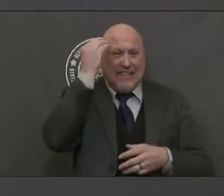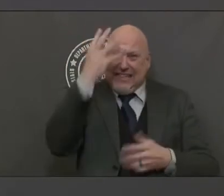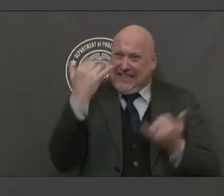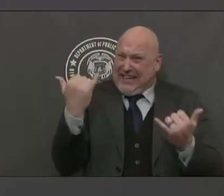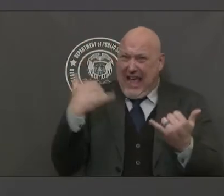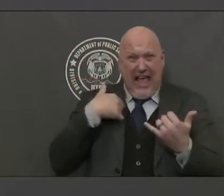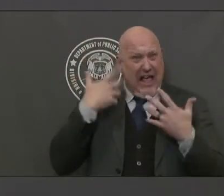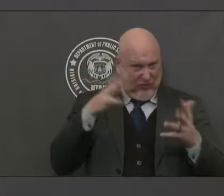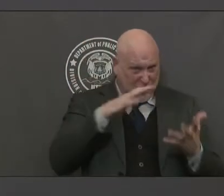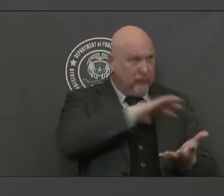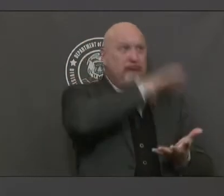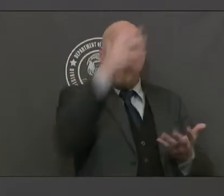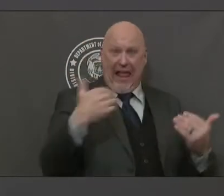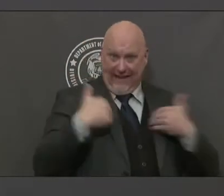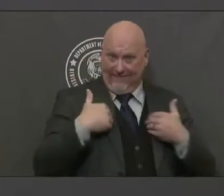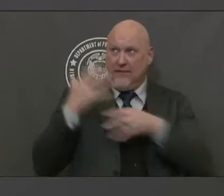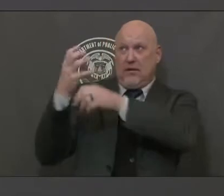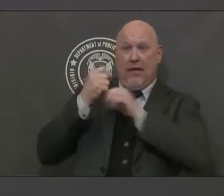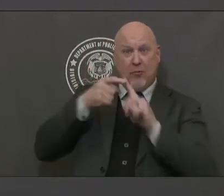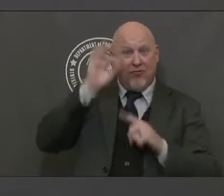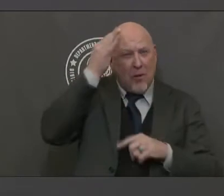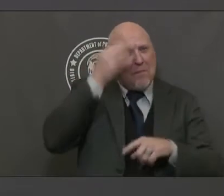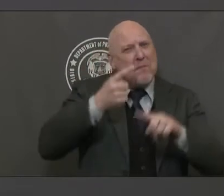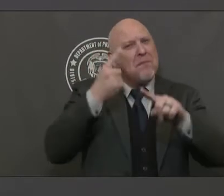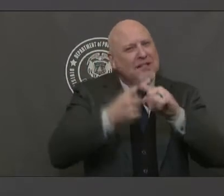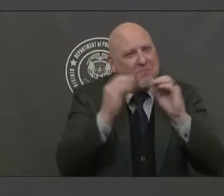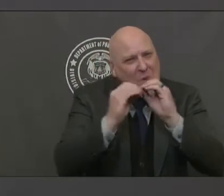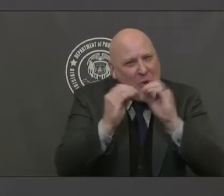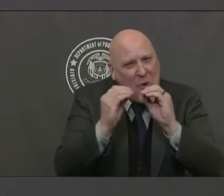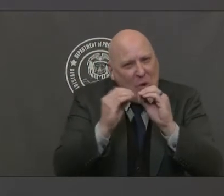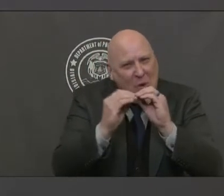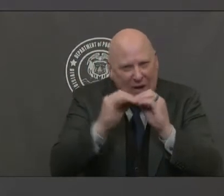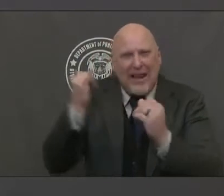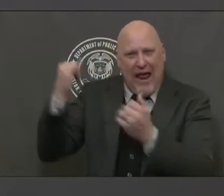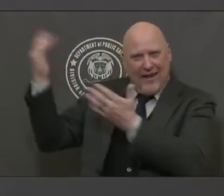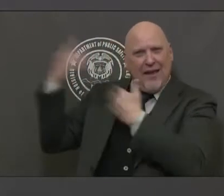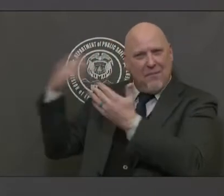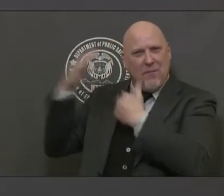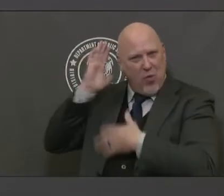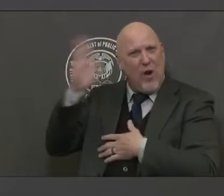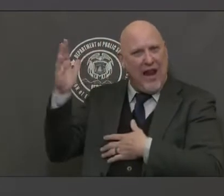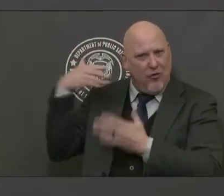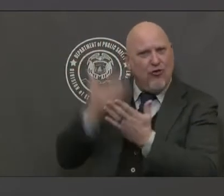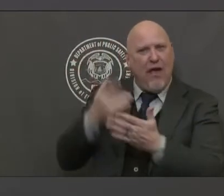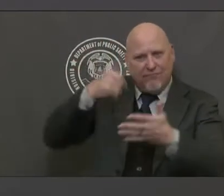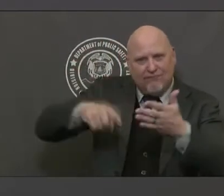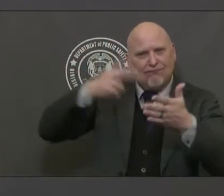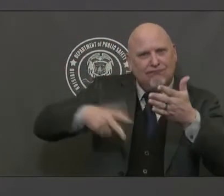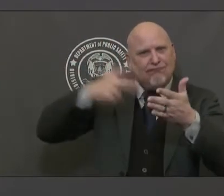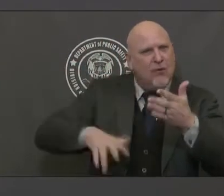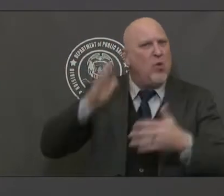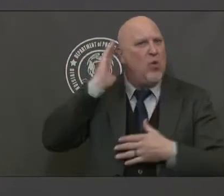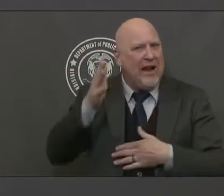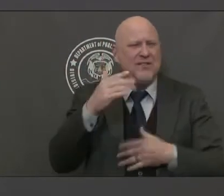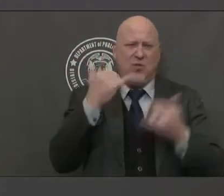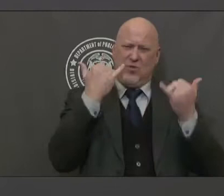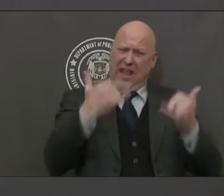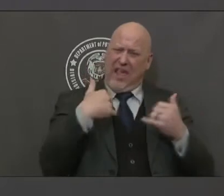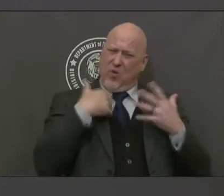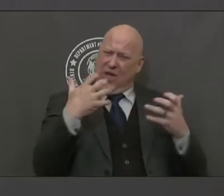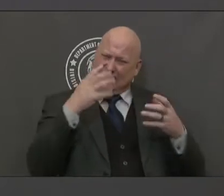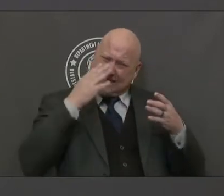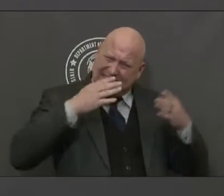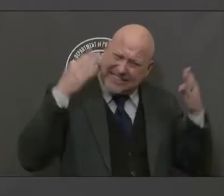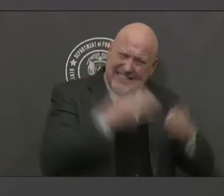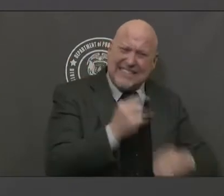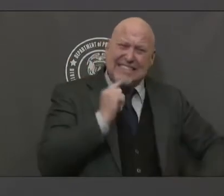these underlying comorbidities, because they are at the greatest risk of hospitalization or death. So if you jump ahead in line,